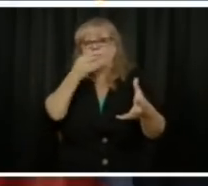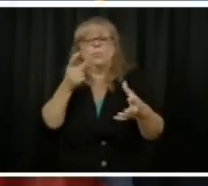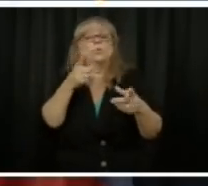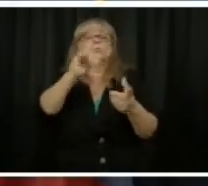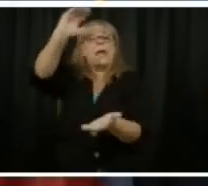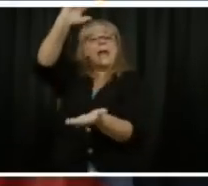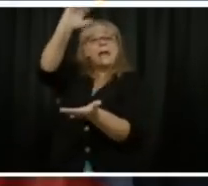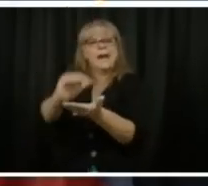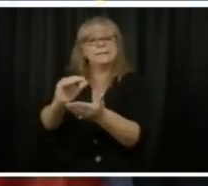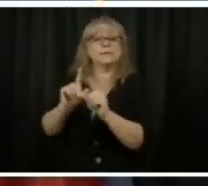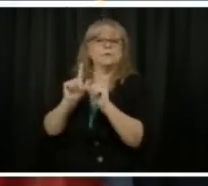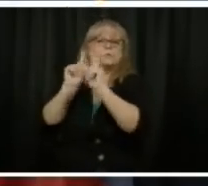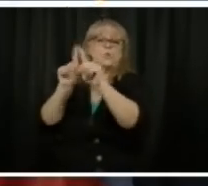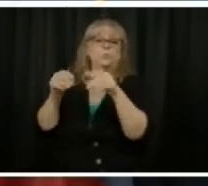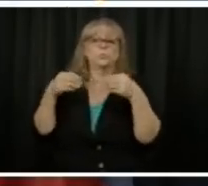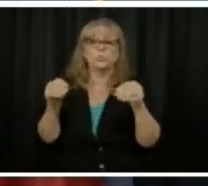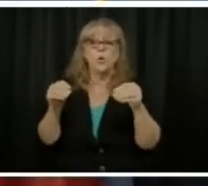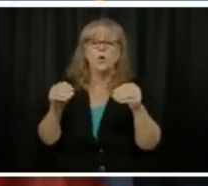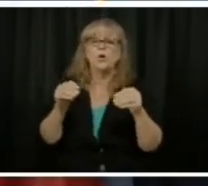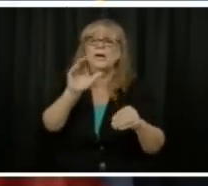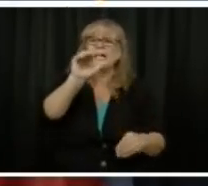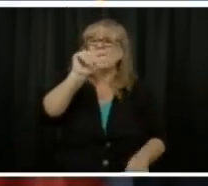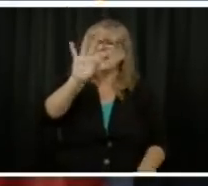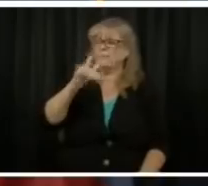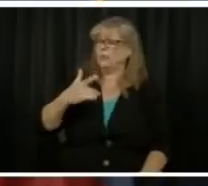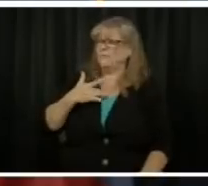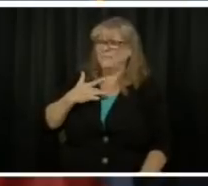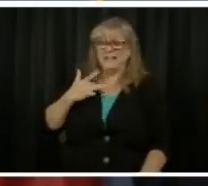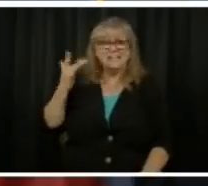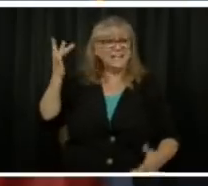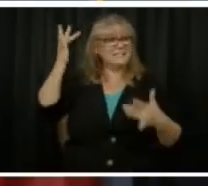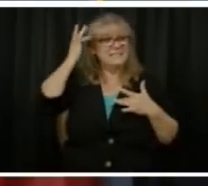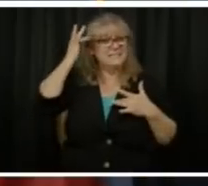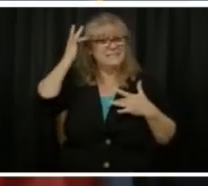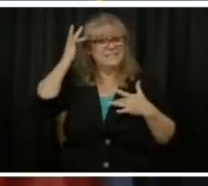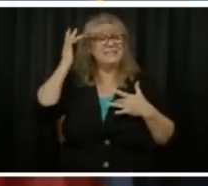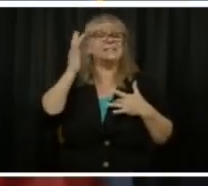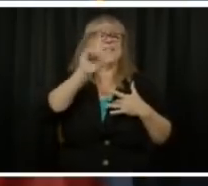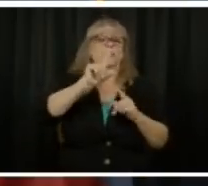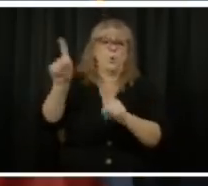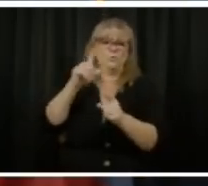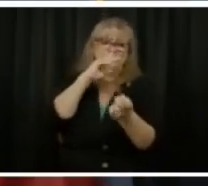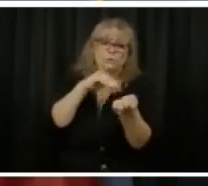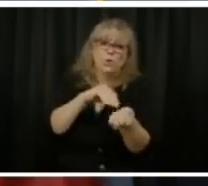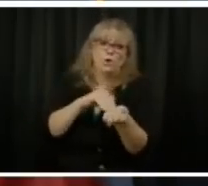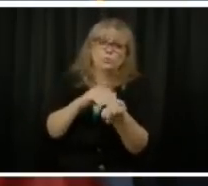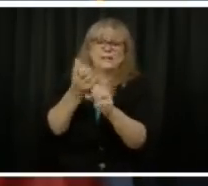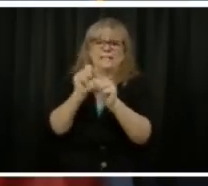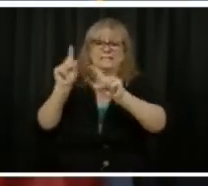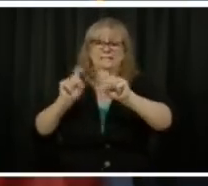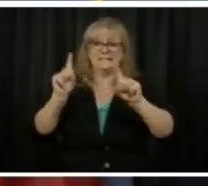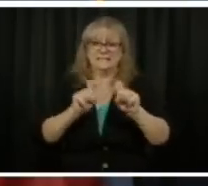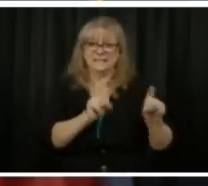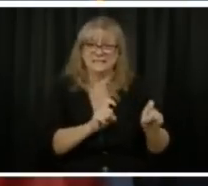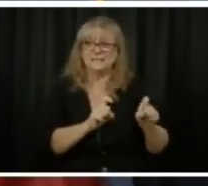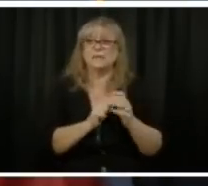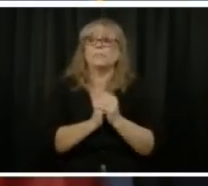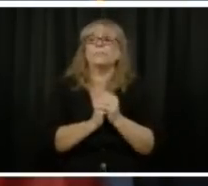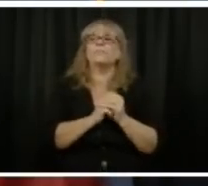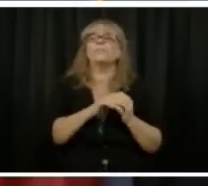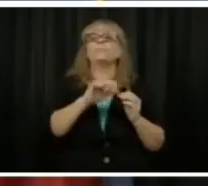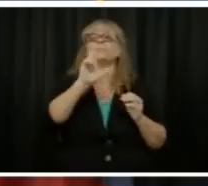and we'll have more on that as well. Our best approach, as you know, is to control the virus locally. The goal